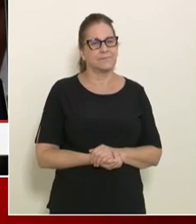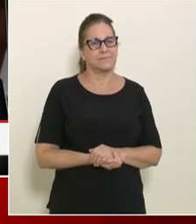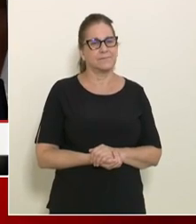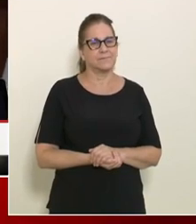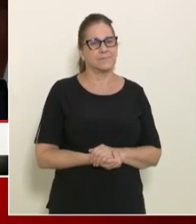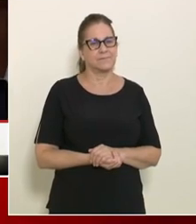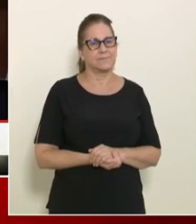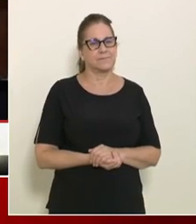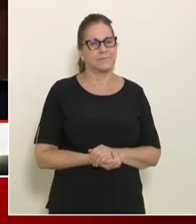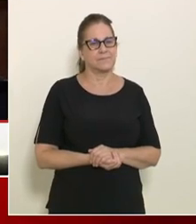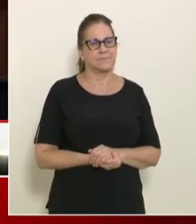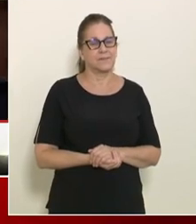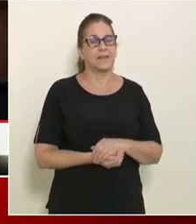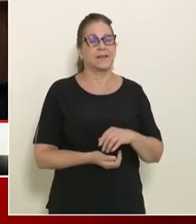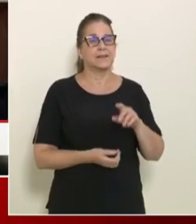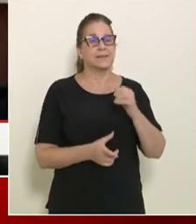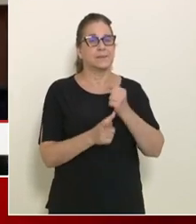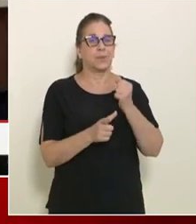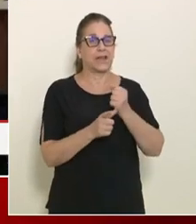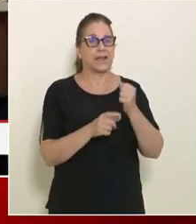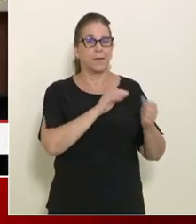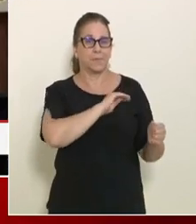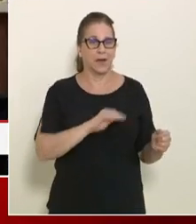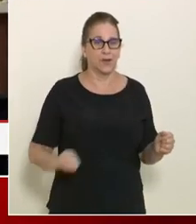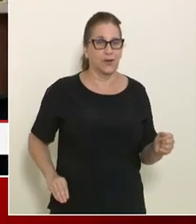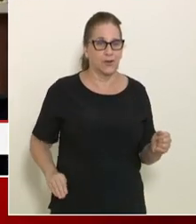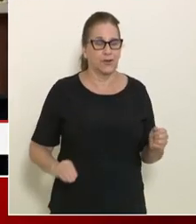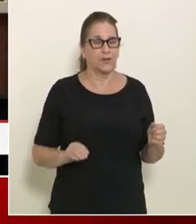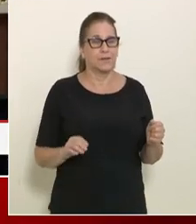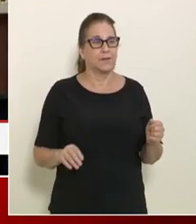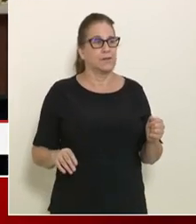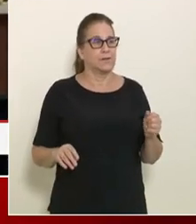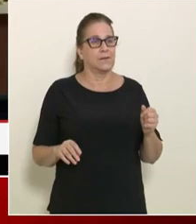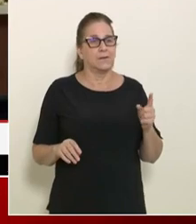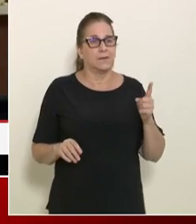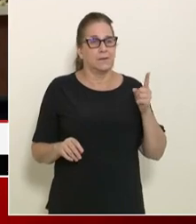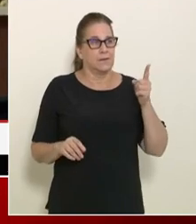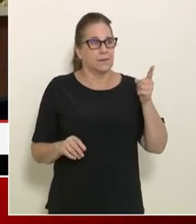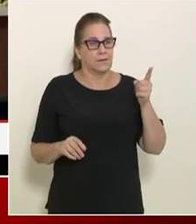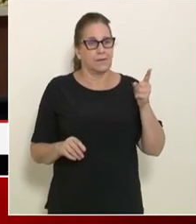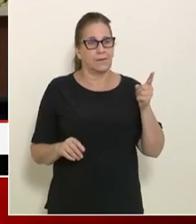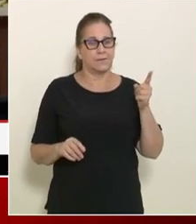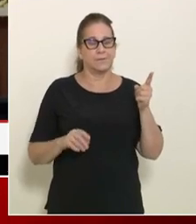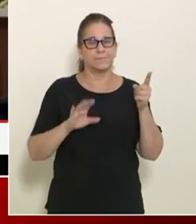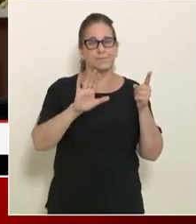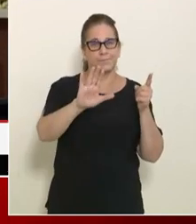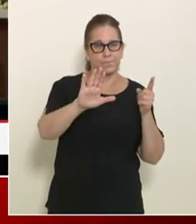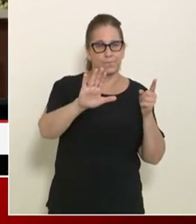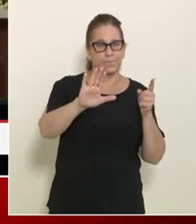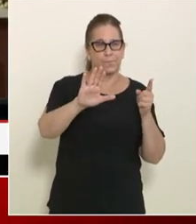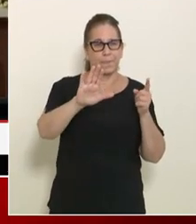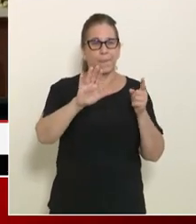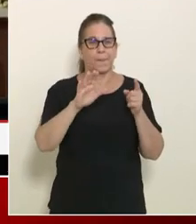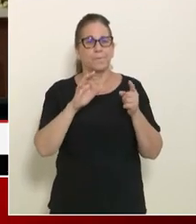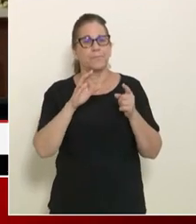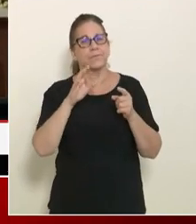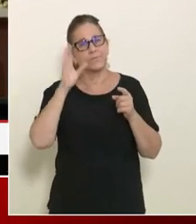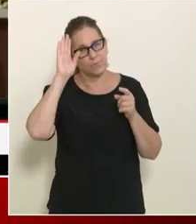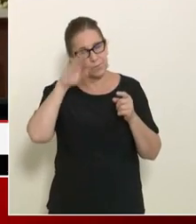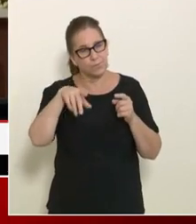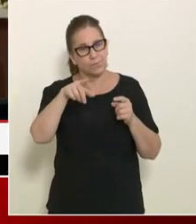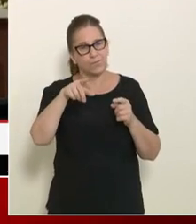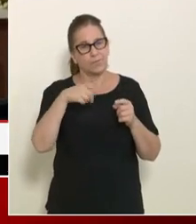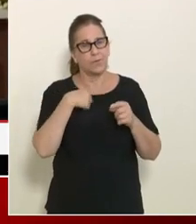in session in Washington, D.C. And we have worked for months with the state superintendent's office to ensure that we can track in a